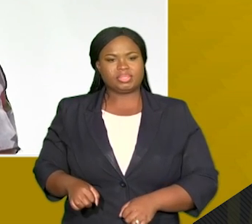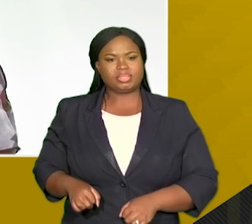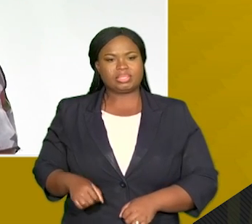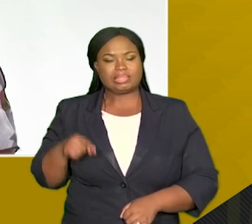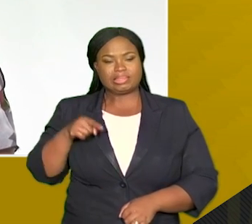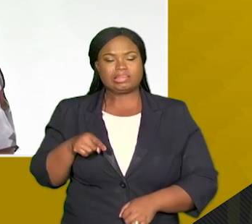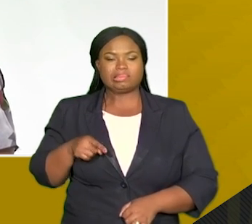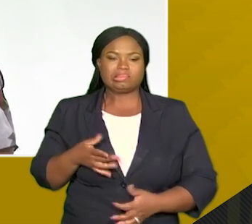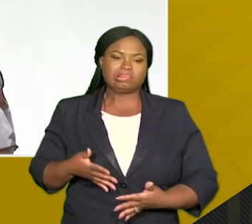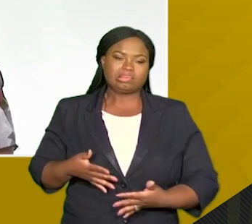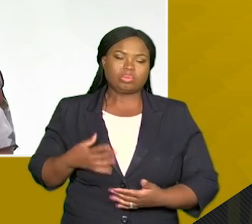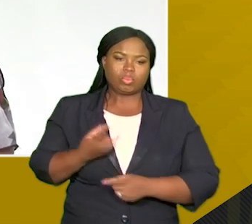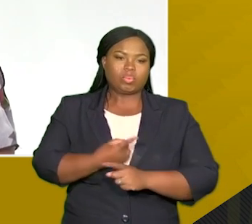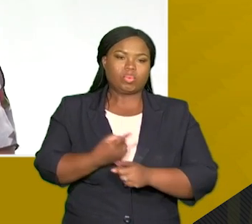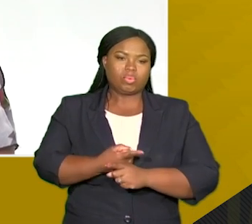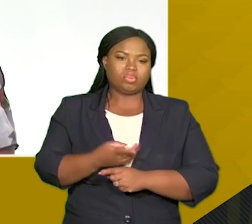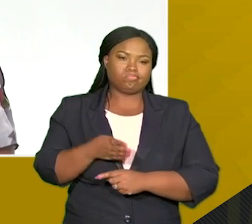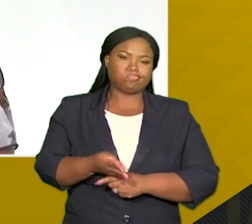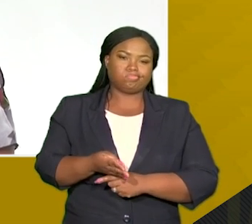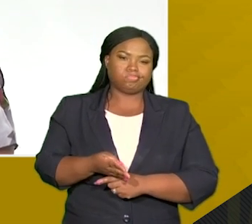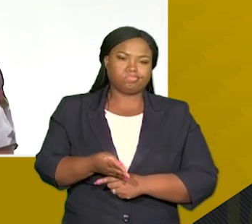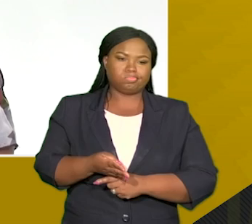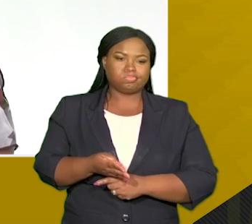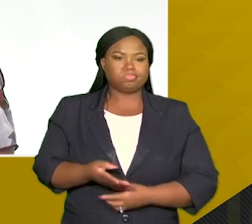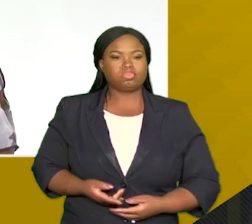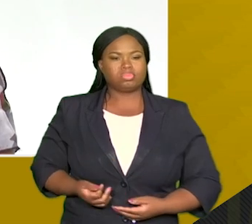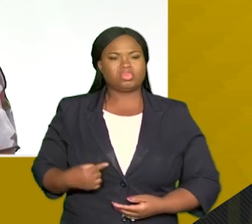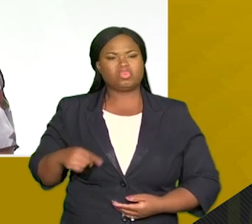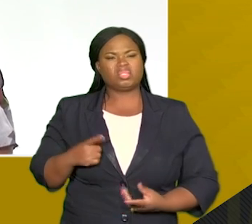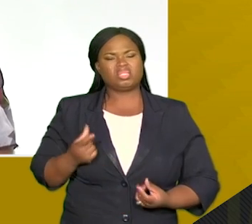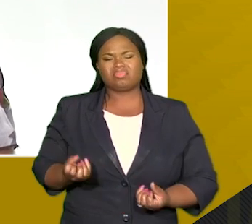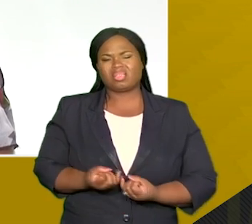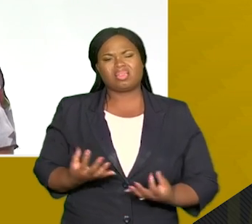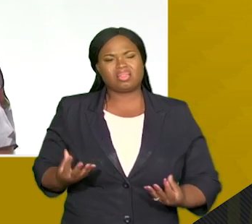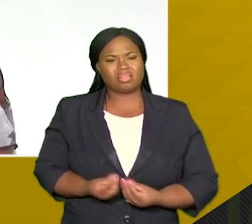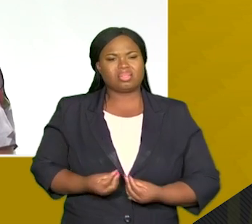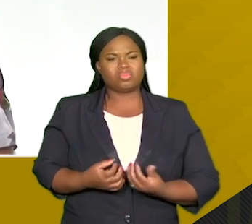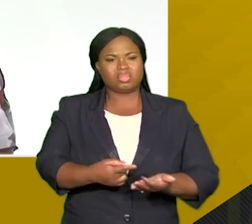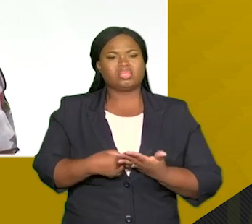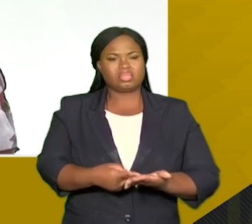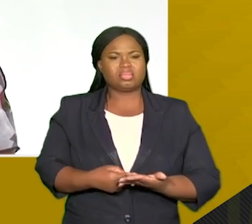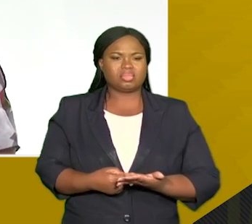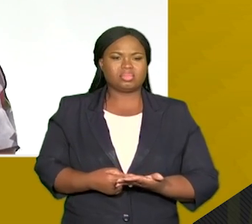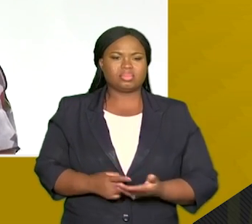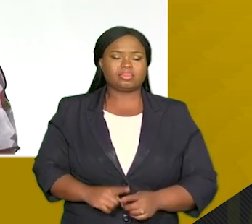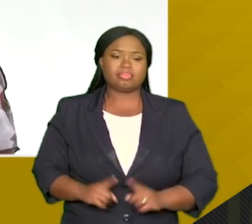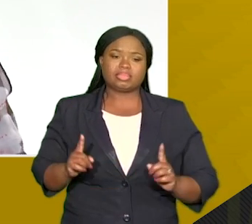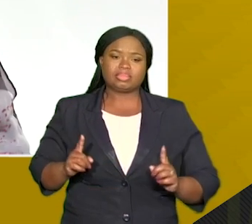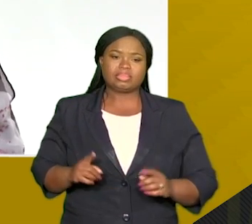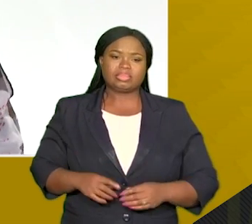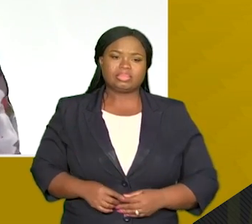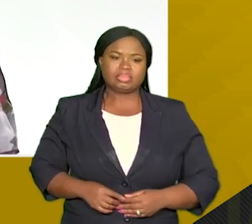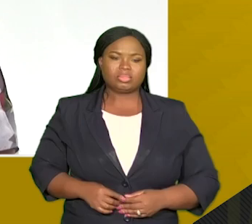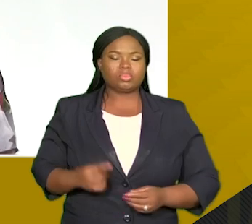yena. And then he used to do so many things. We will discuss about it, but he